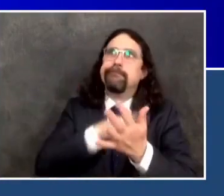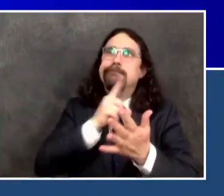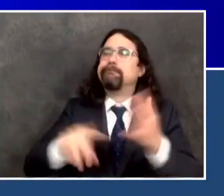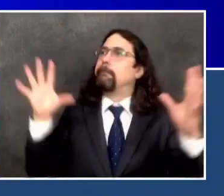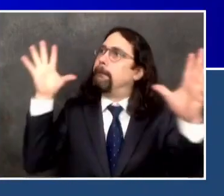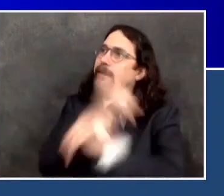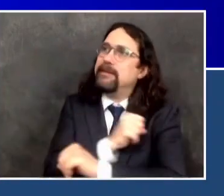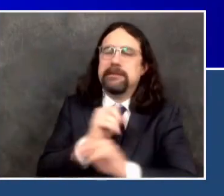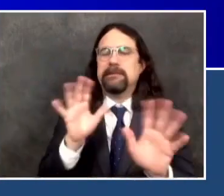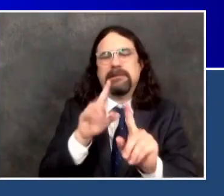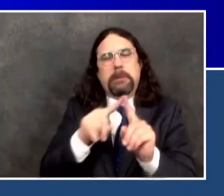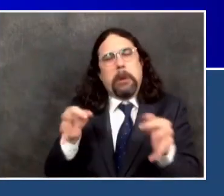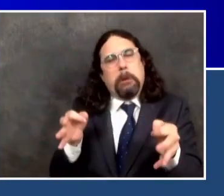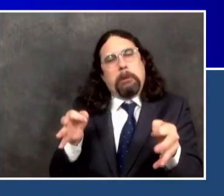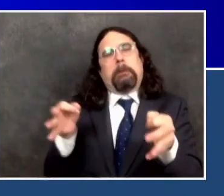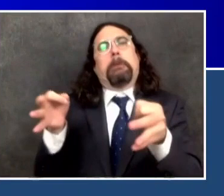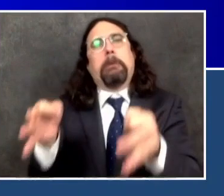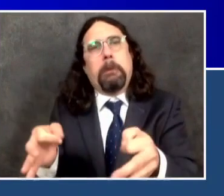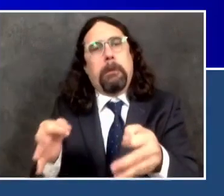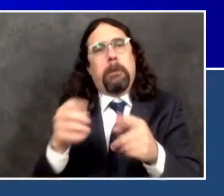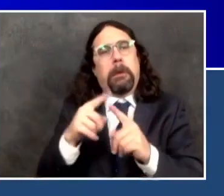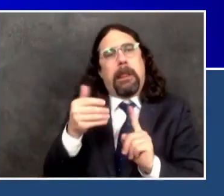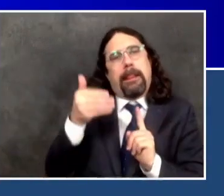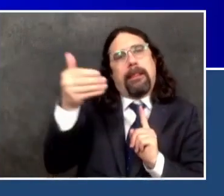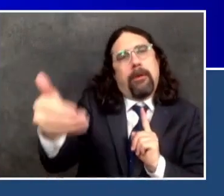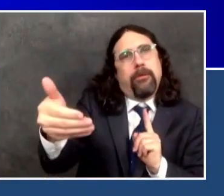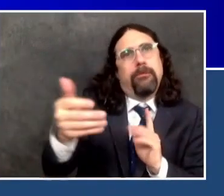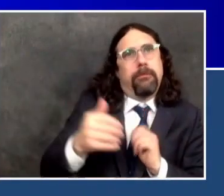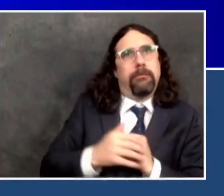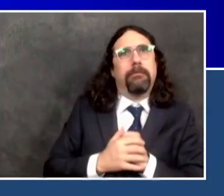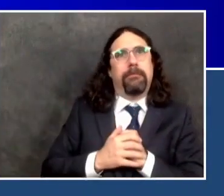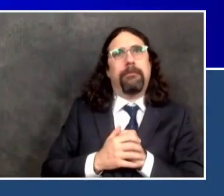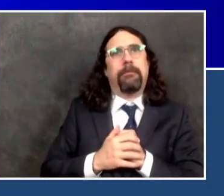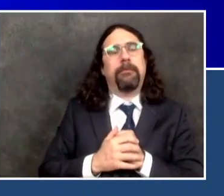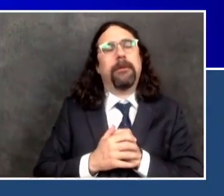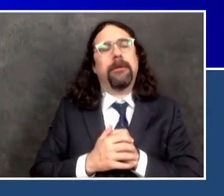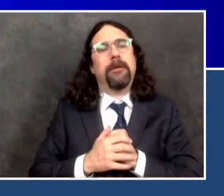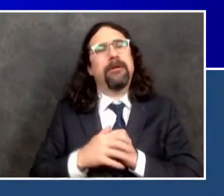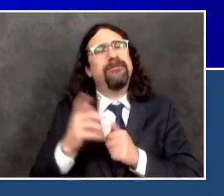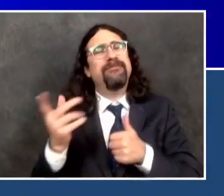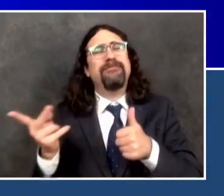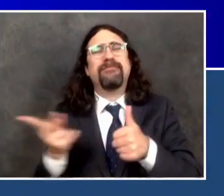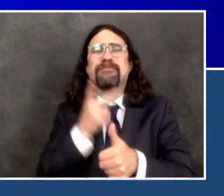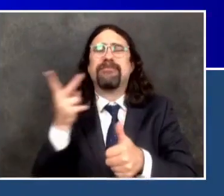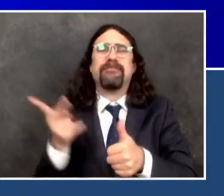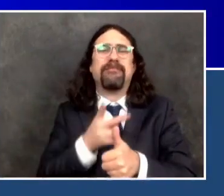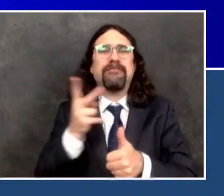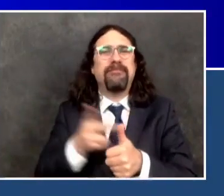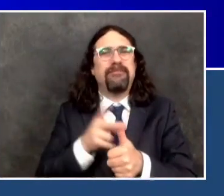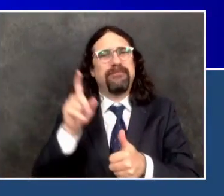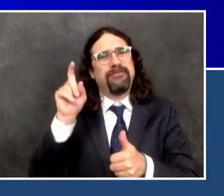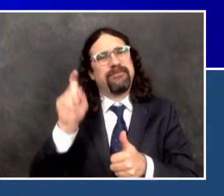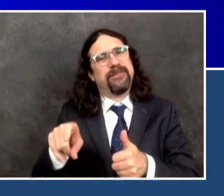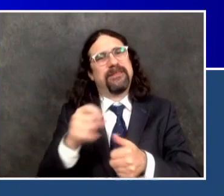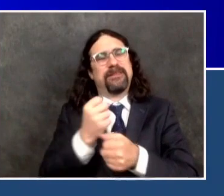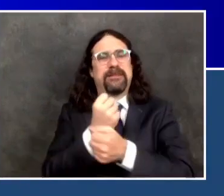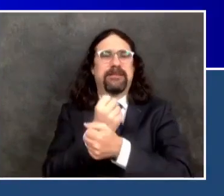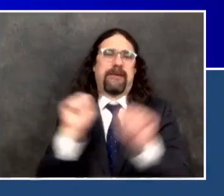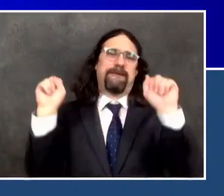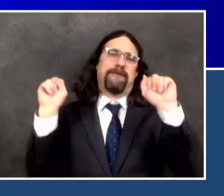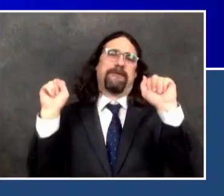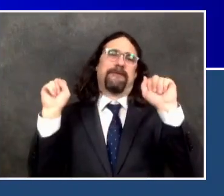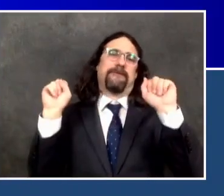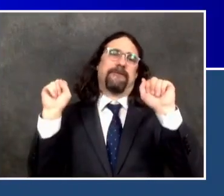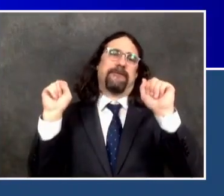people's health, speeding us to that day when we get more normal. So this is the right thing to do, and this is what we